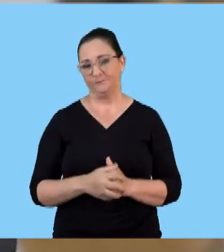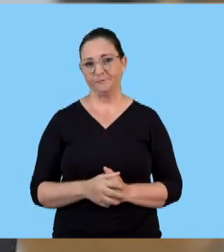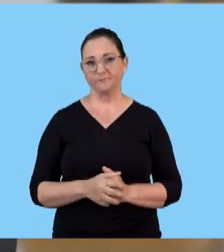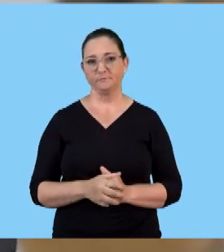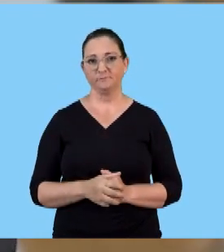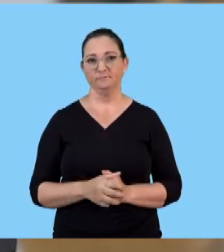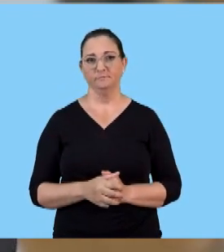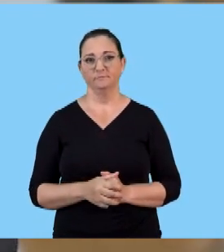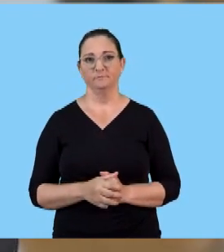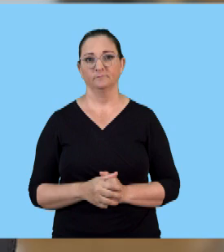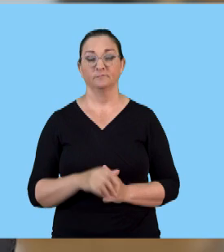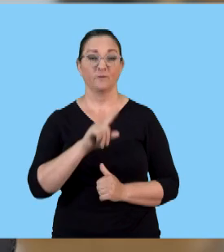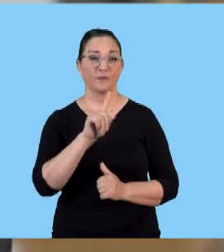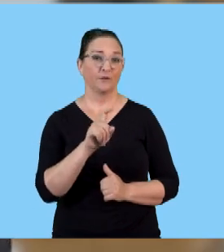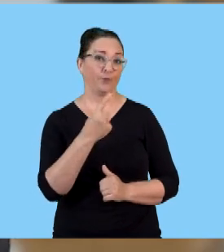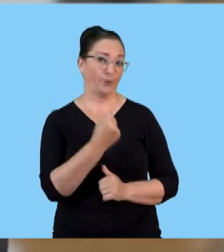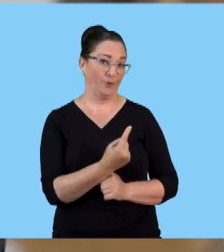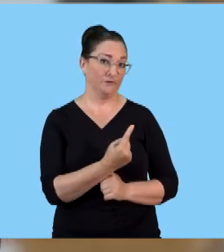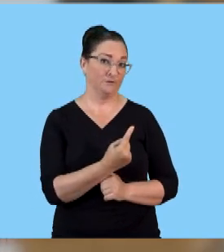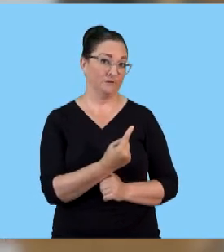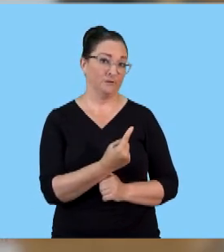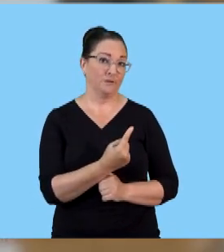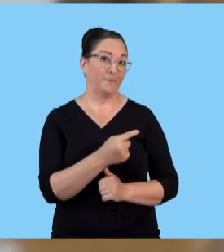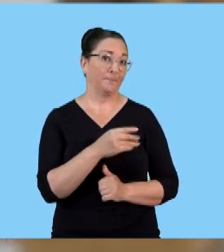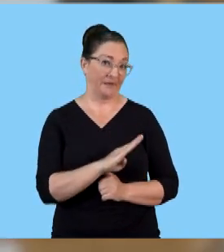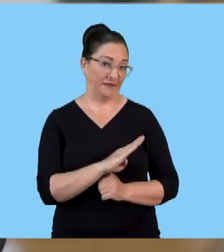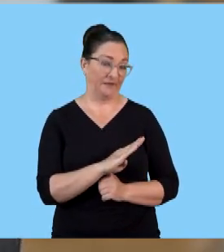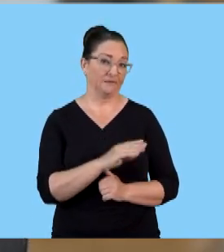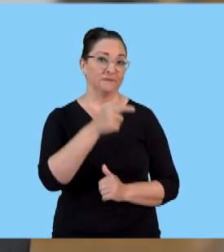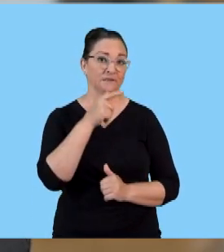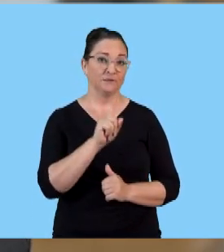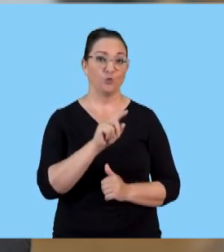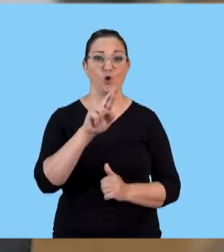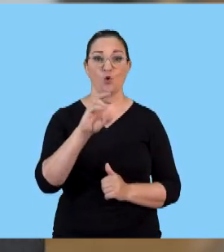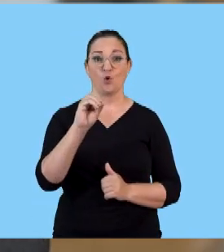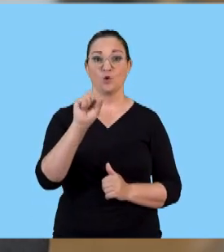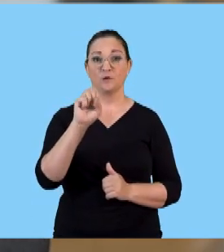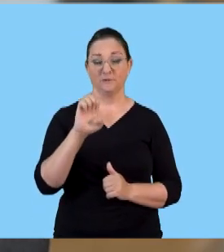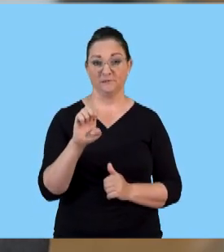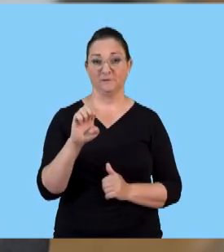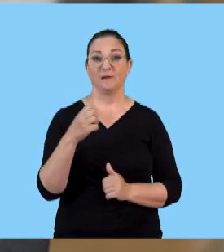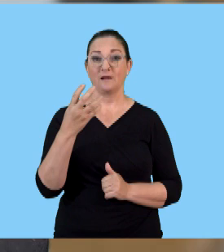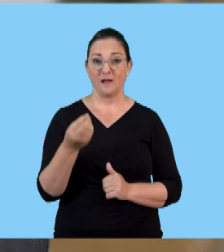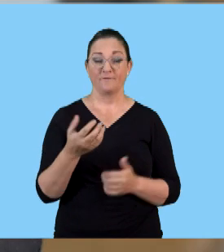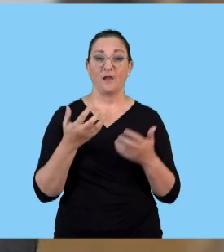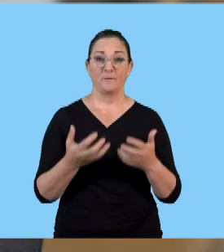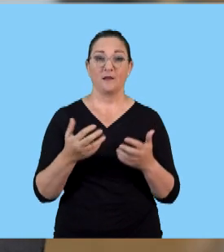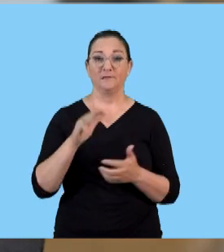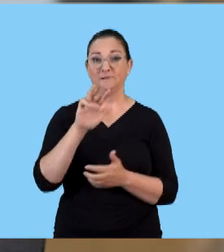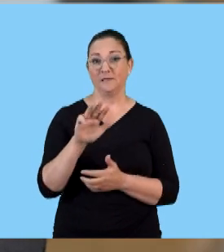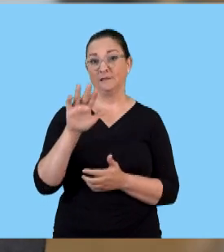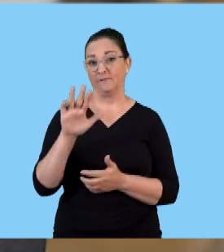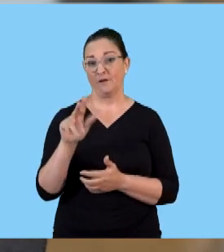question. So at question number 1B, we are saying Rose has a mass of 95